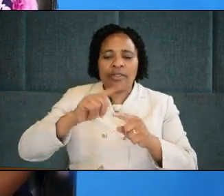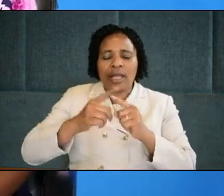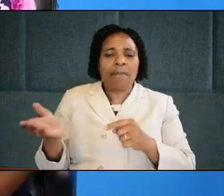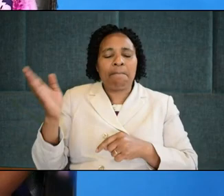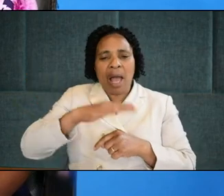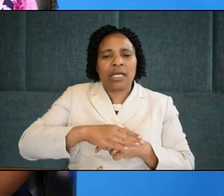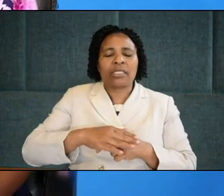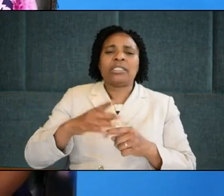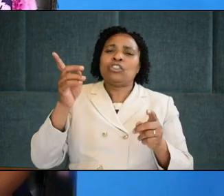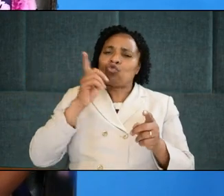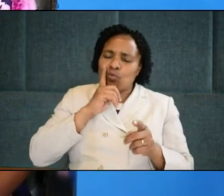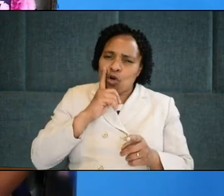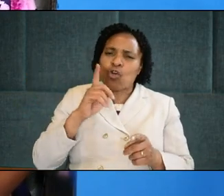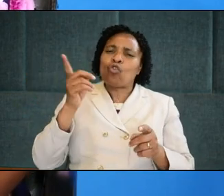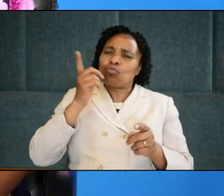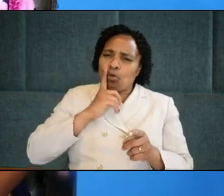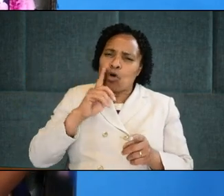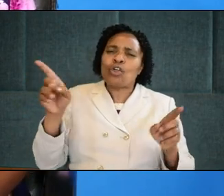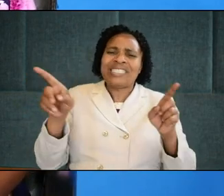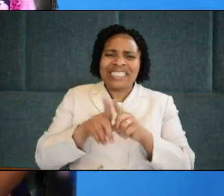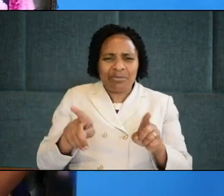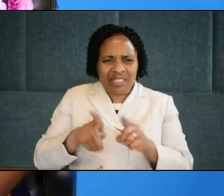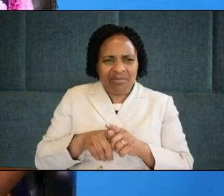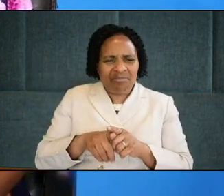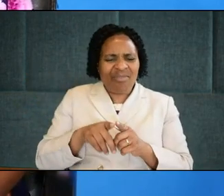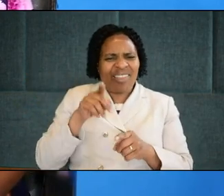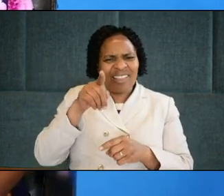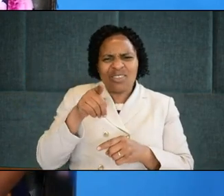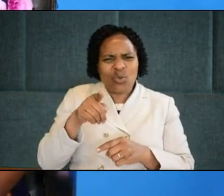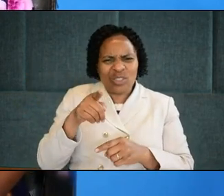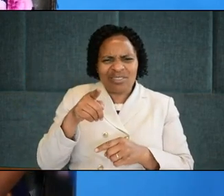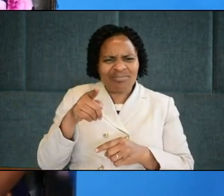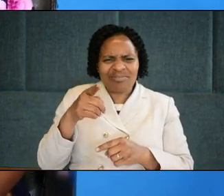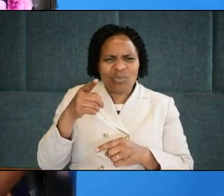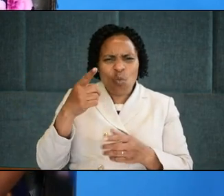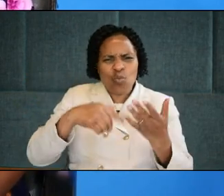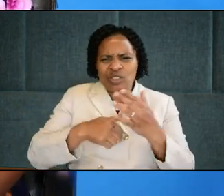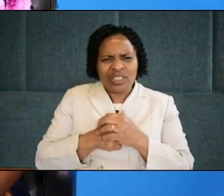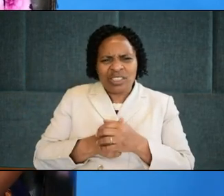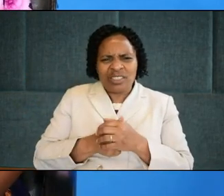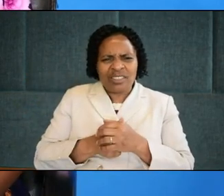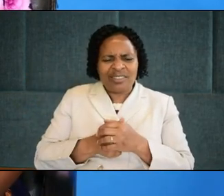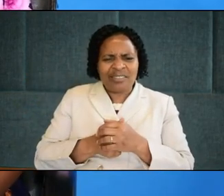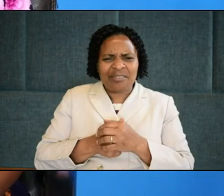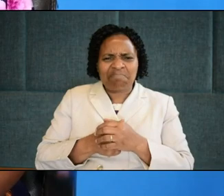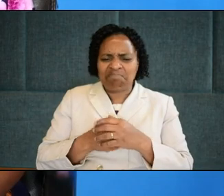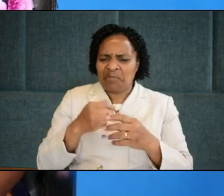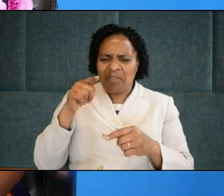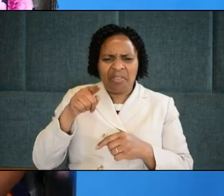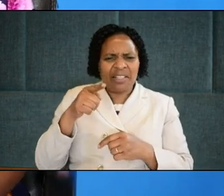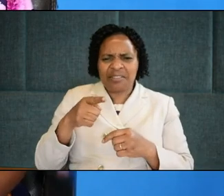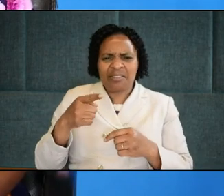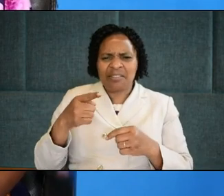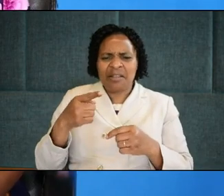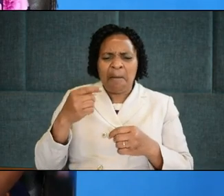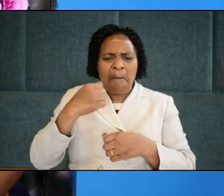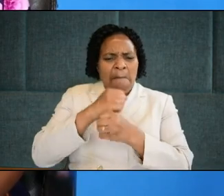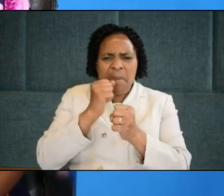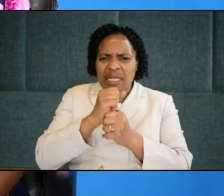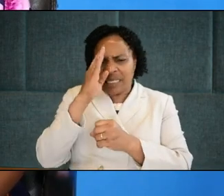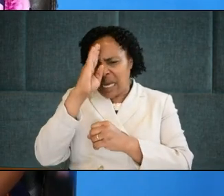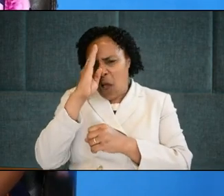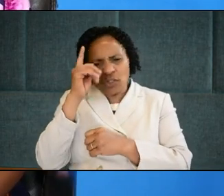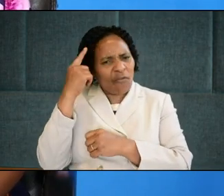camp. Next day, same thing. I mean, this would have really, I mean, I know this would have, like, caused